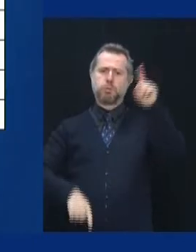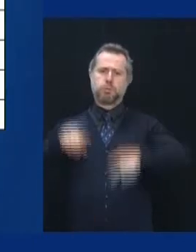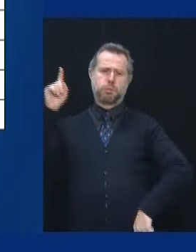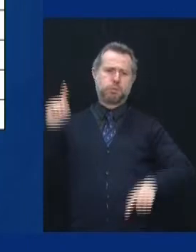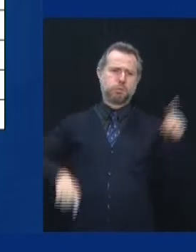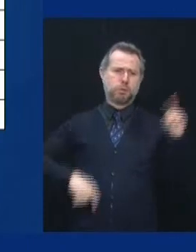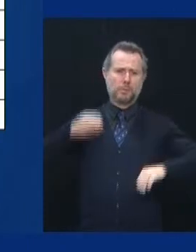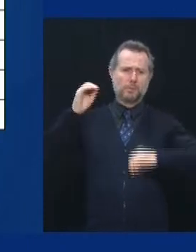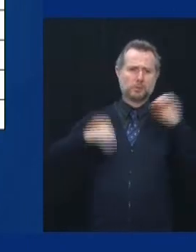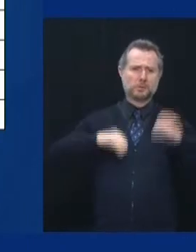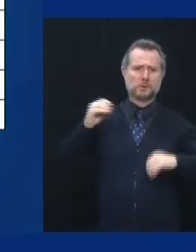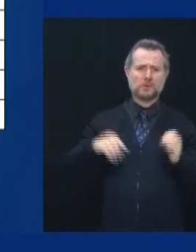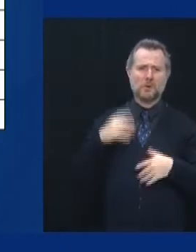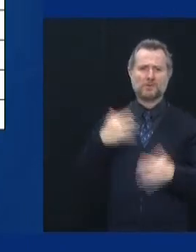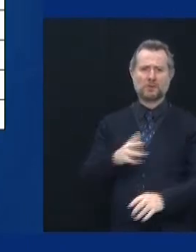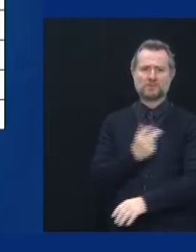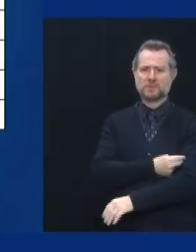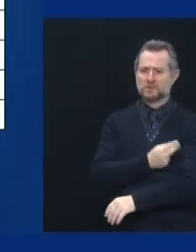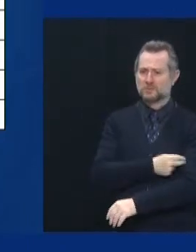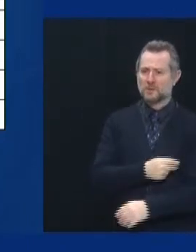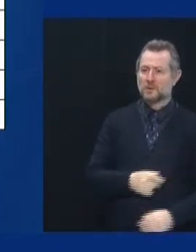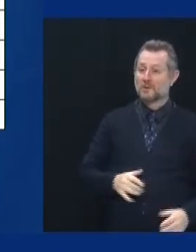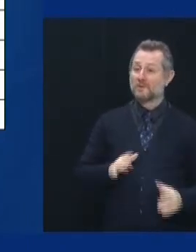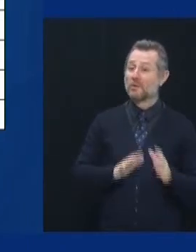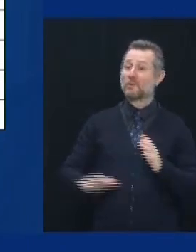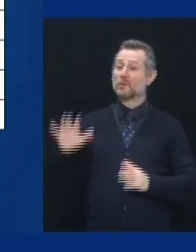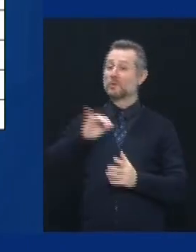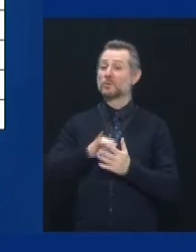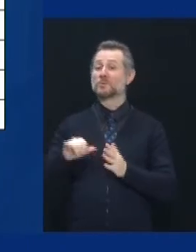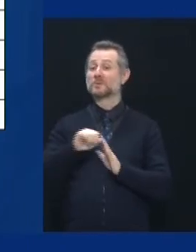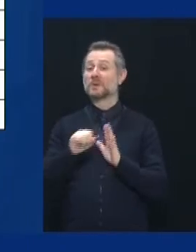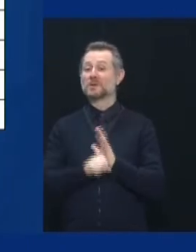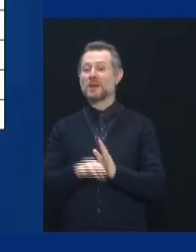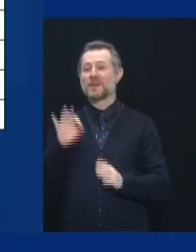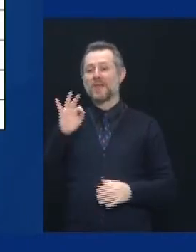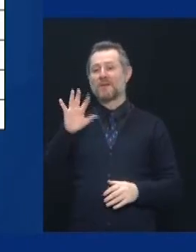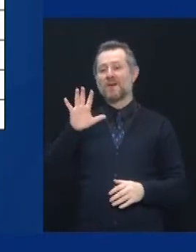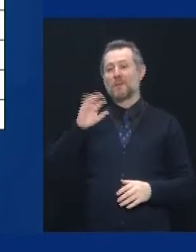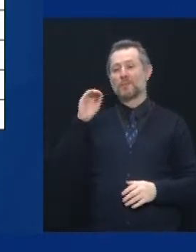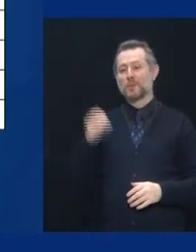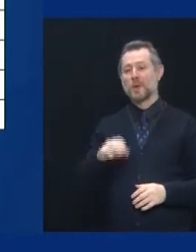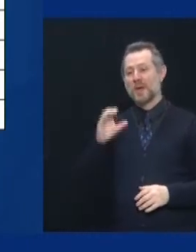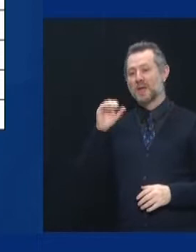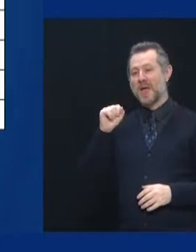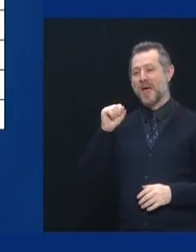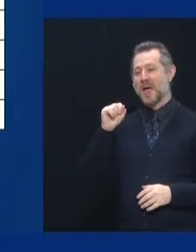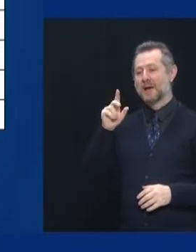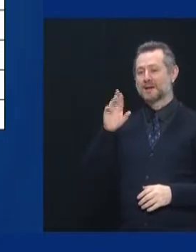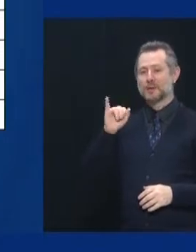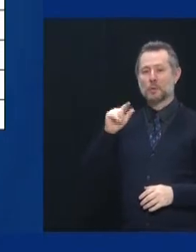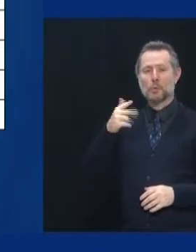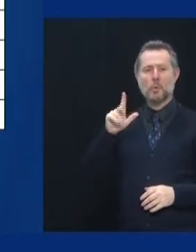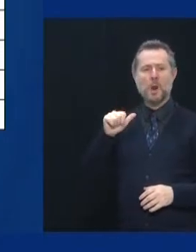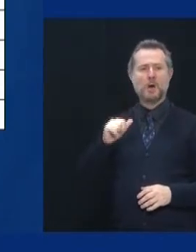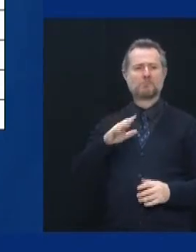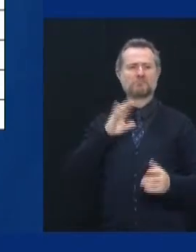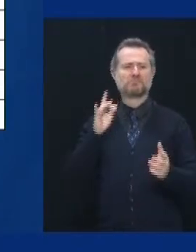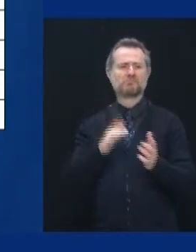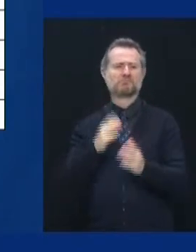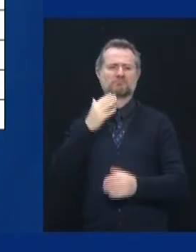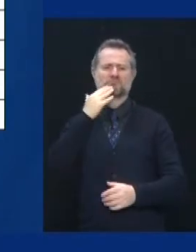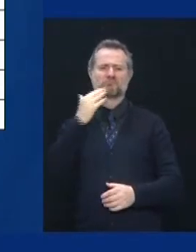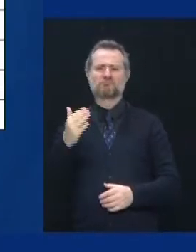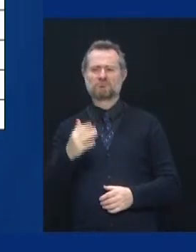Across the state, 95% Cayuga Medical Center at Ithaca, Great job. New York Presby